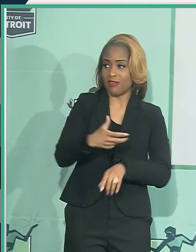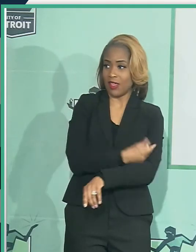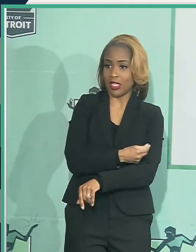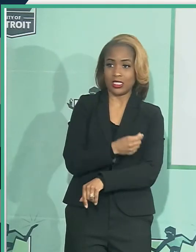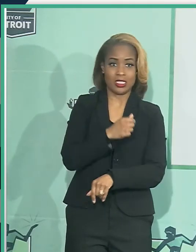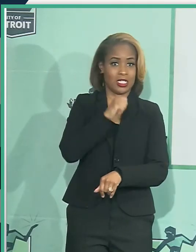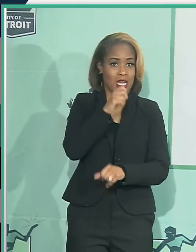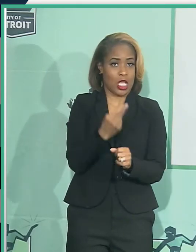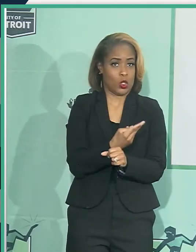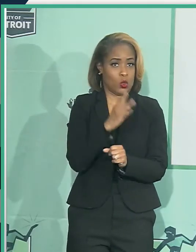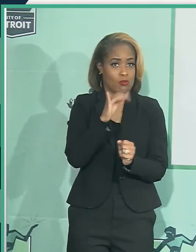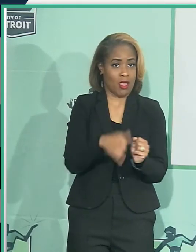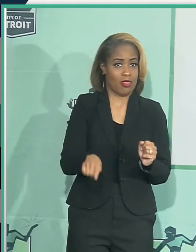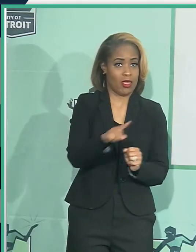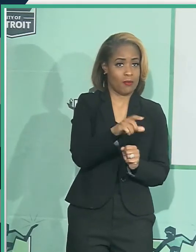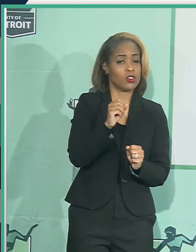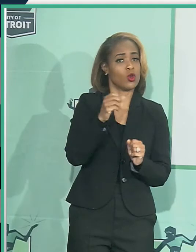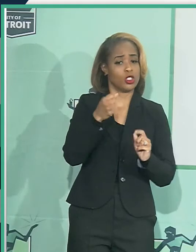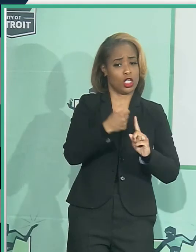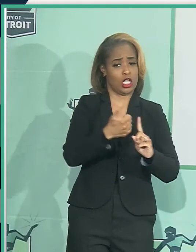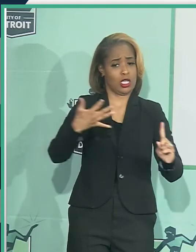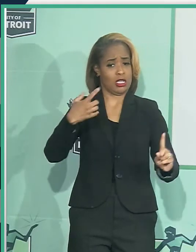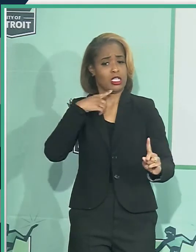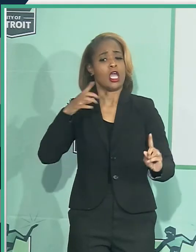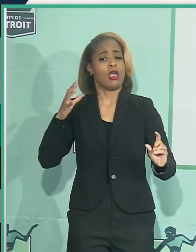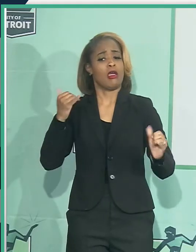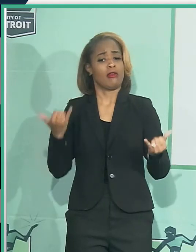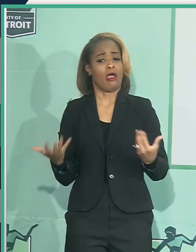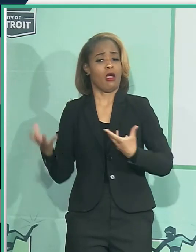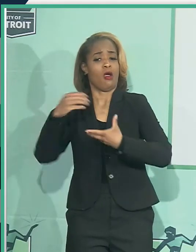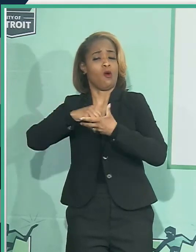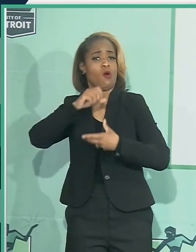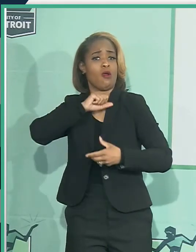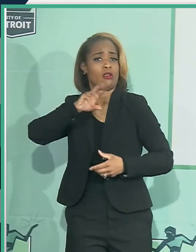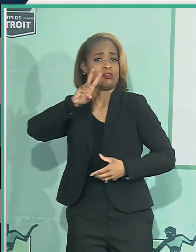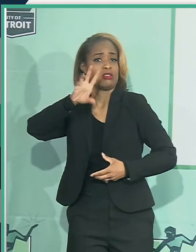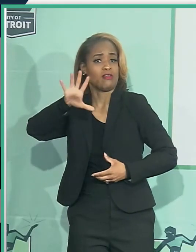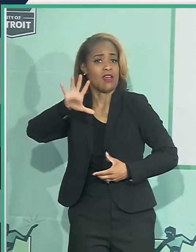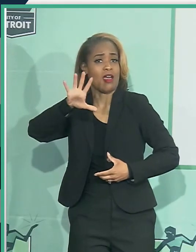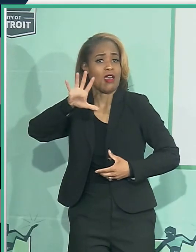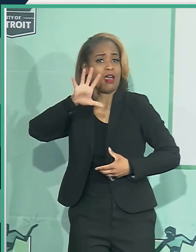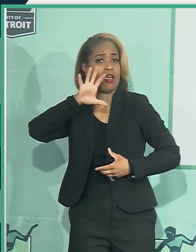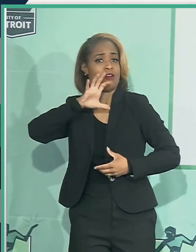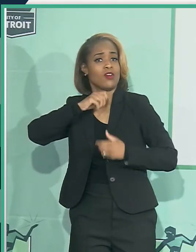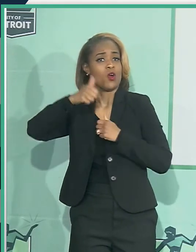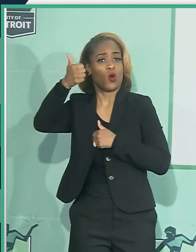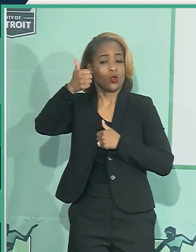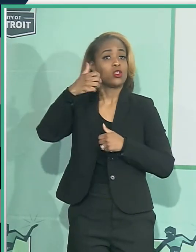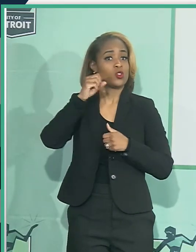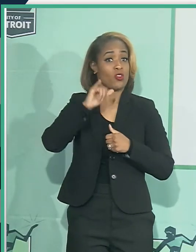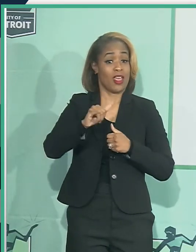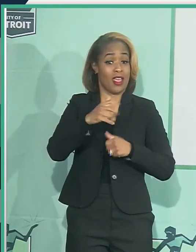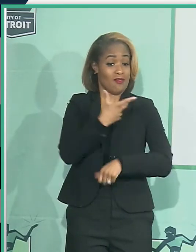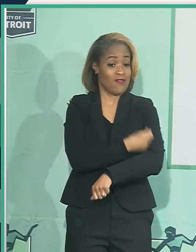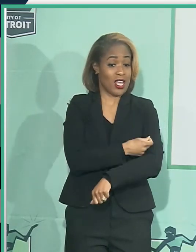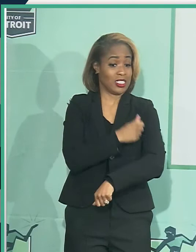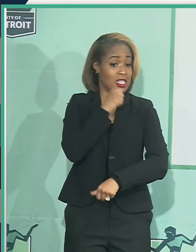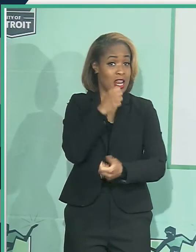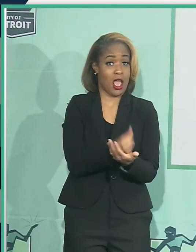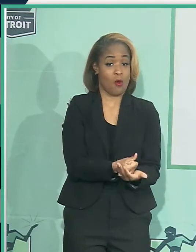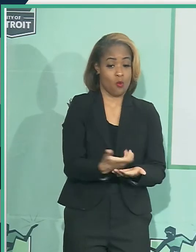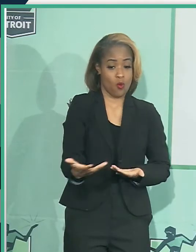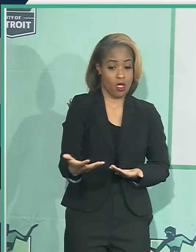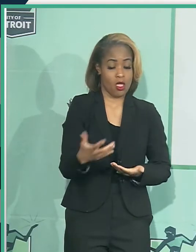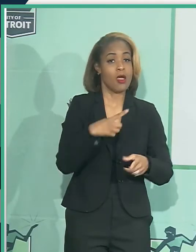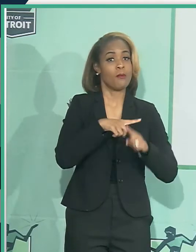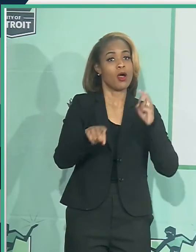it to 65-year-olds to make sure there were plenty of people and the vaccines wouldn't go to waste. Your problem is, if